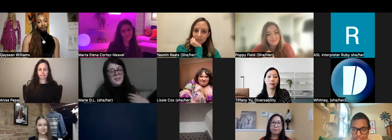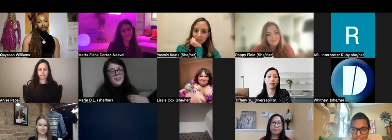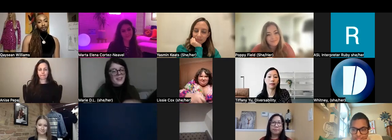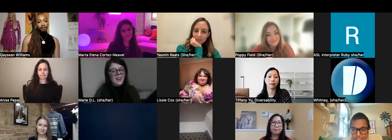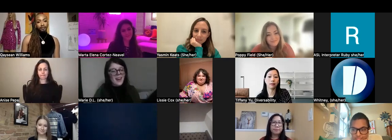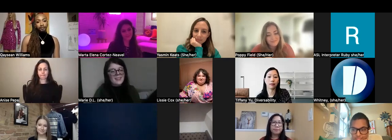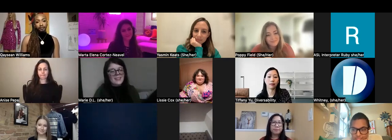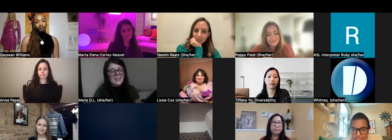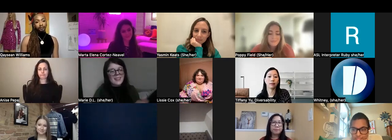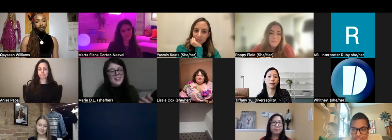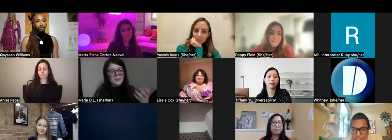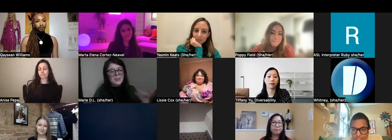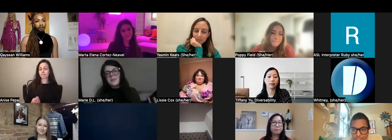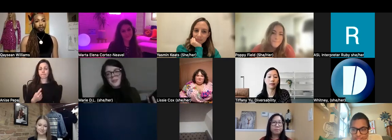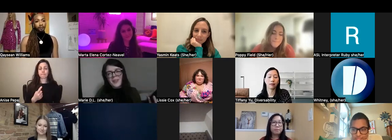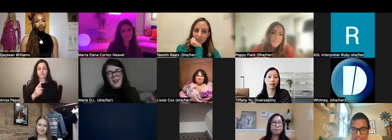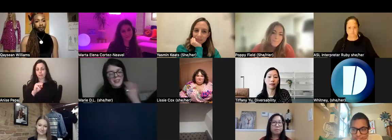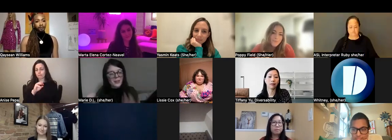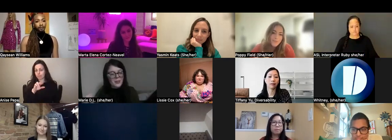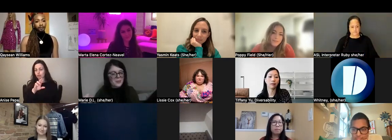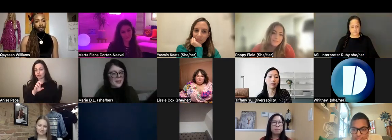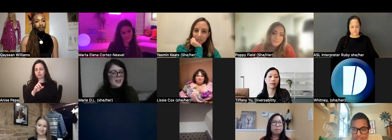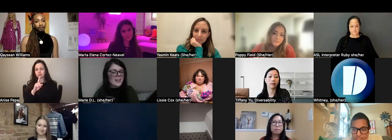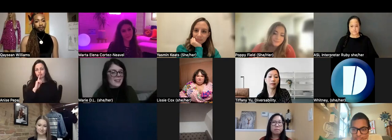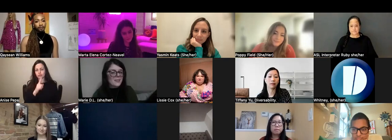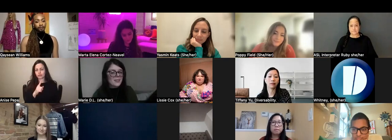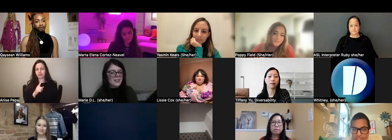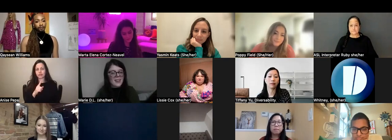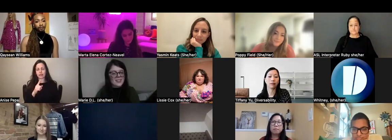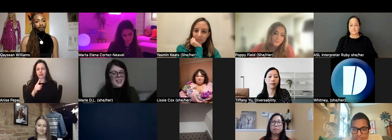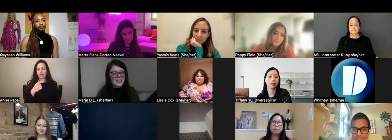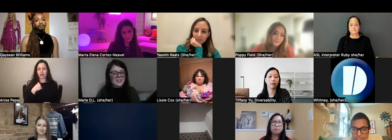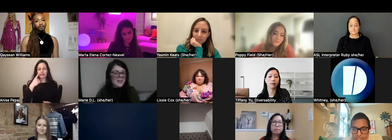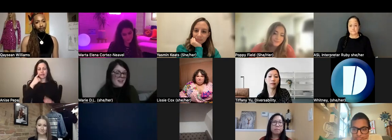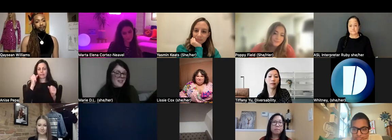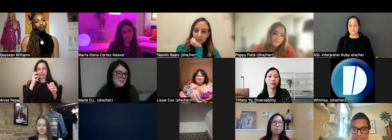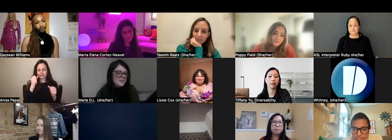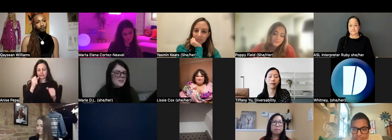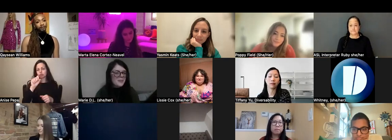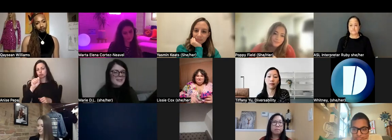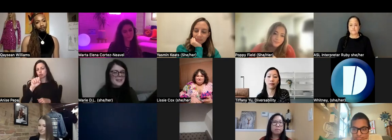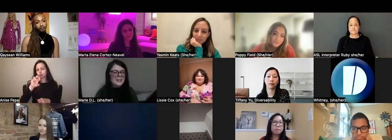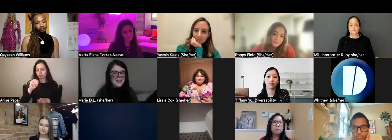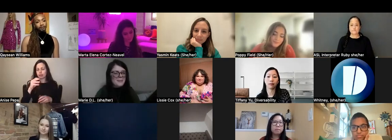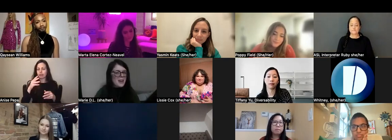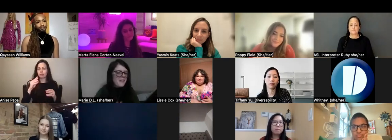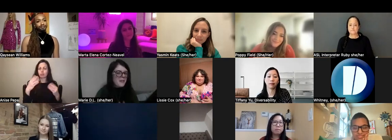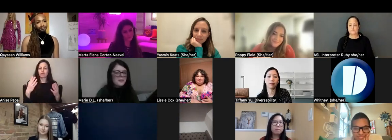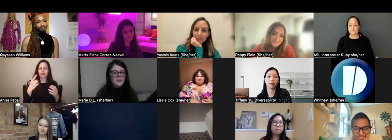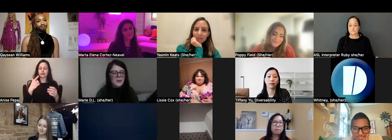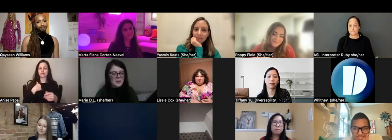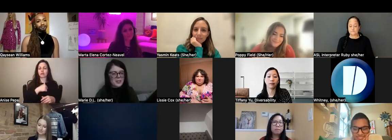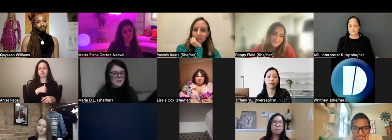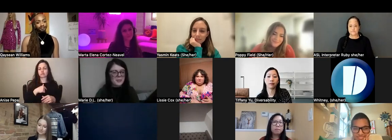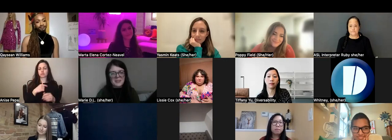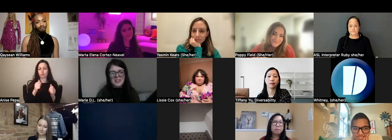For real. And I just think it's beautiful that social media gives us that chance to make our own runways, in a sense, make our own